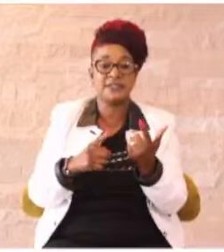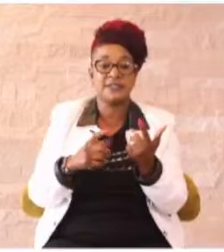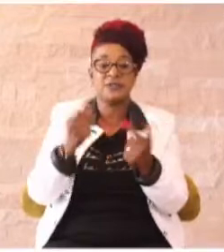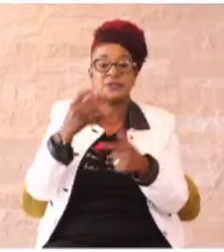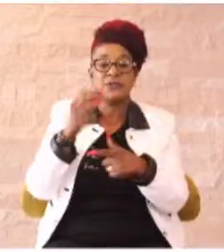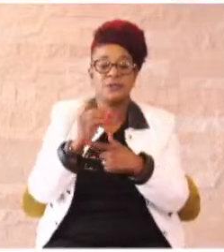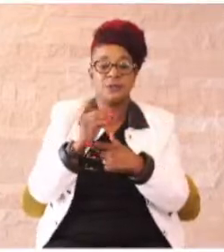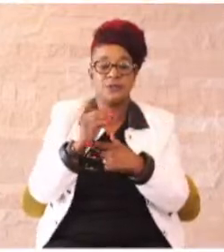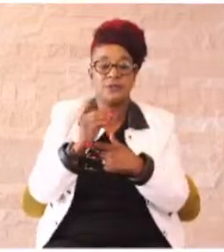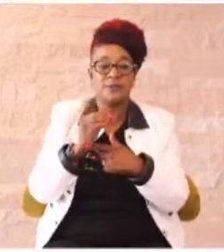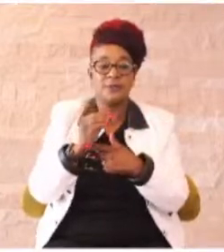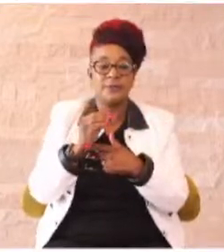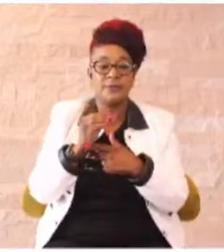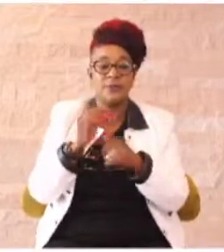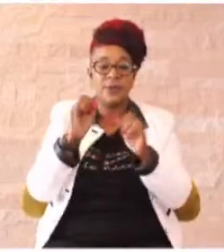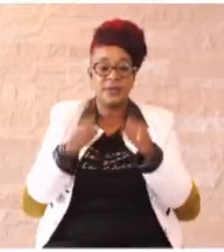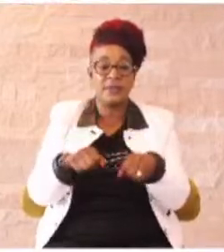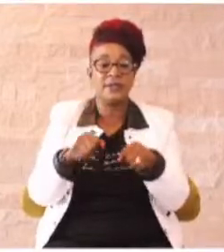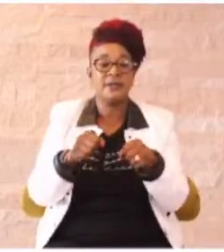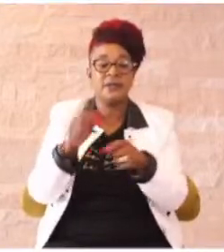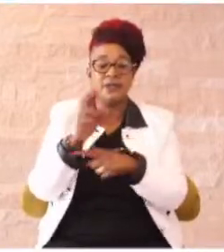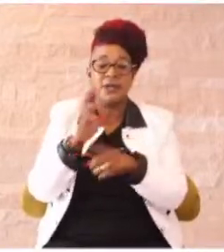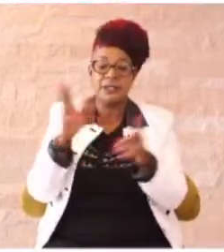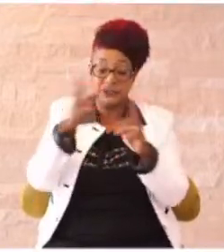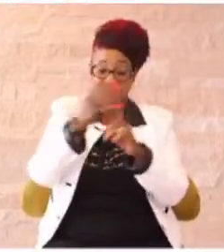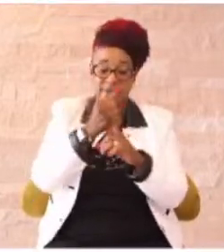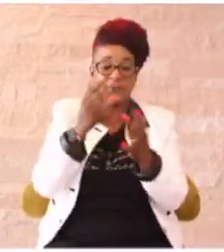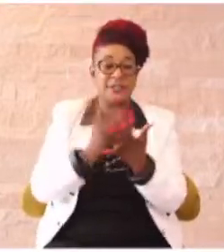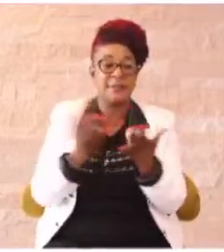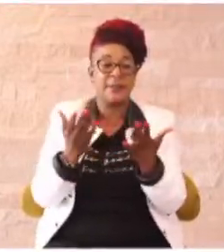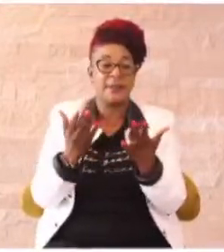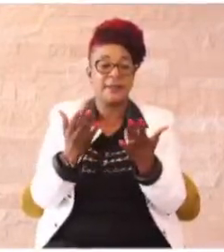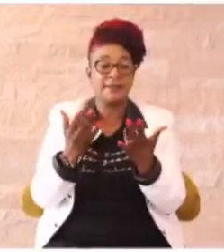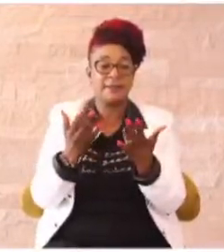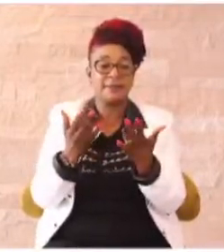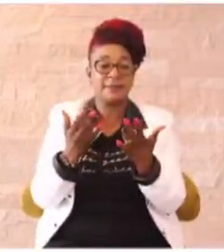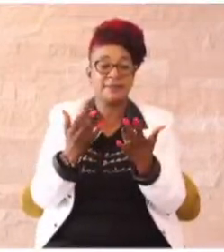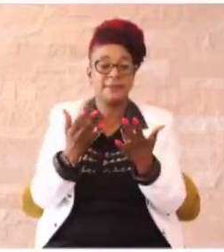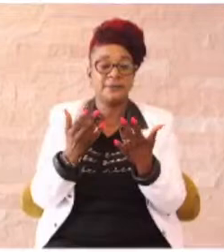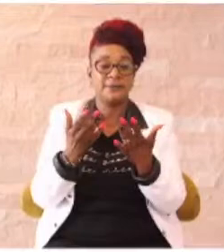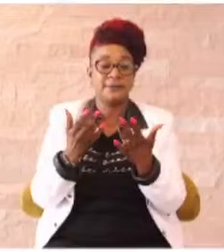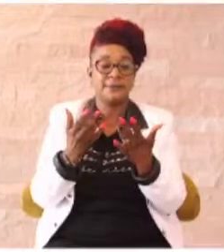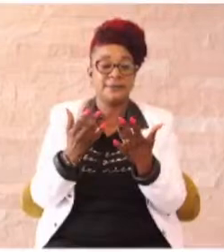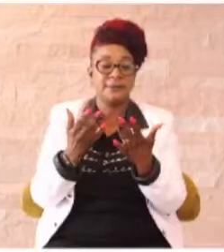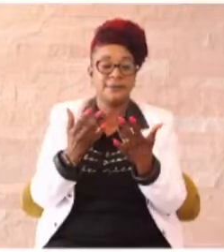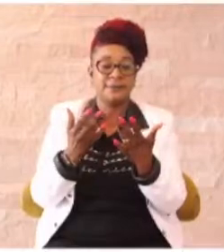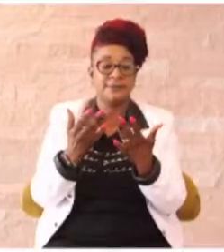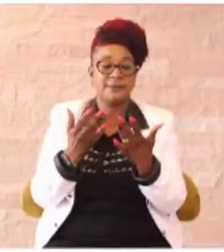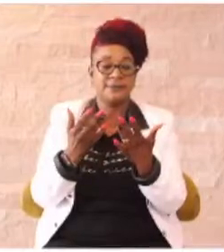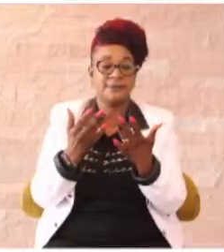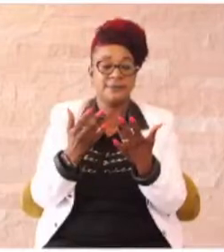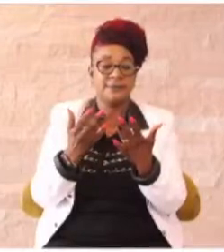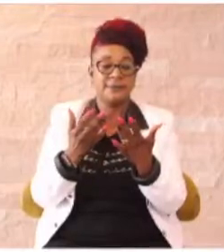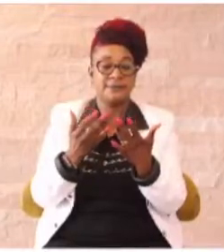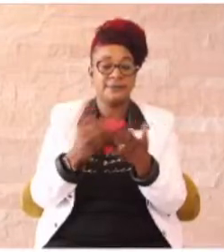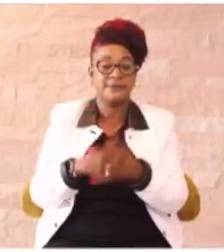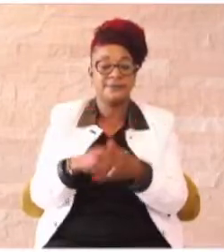I thought in 20, 30 years we can achieve that. So this is what I just want to say. Thank you very much.